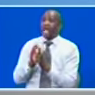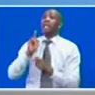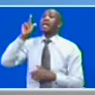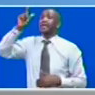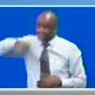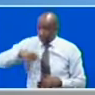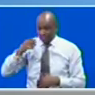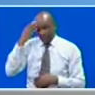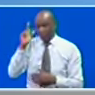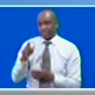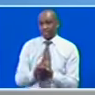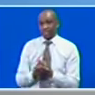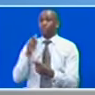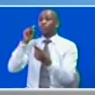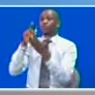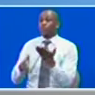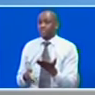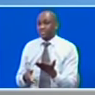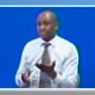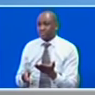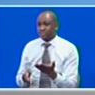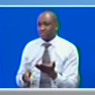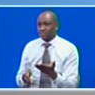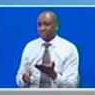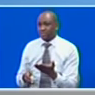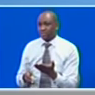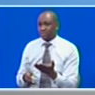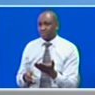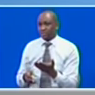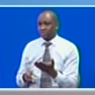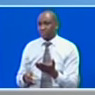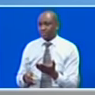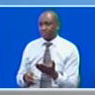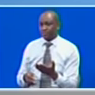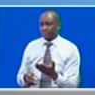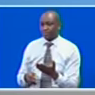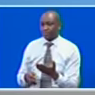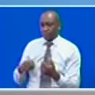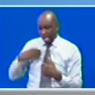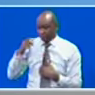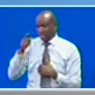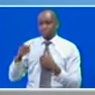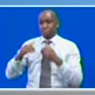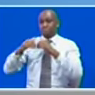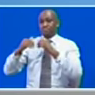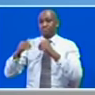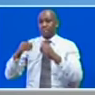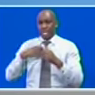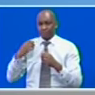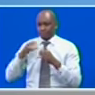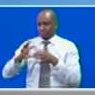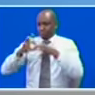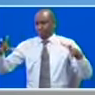on, pointing to some kind of disparity or